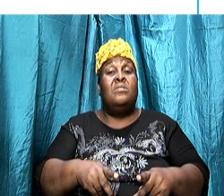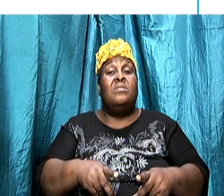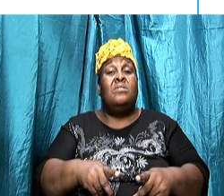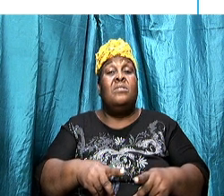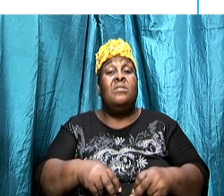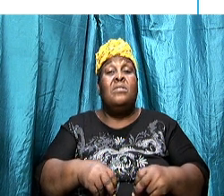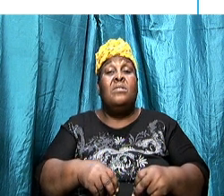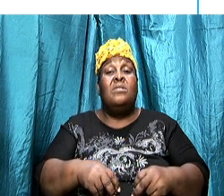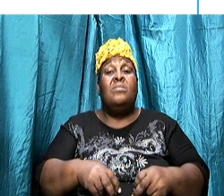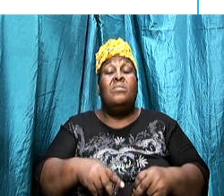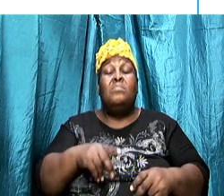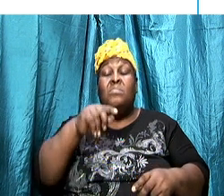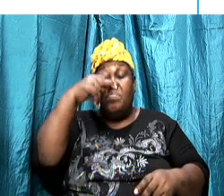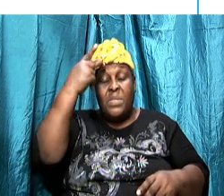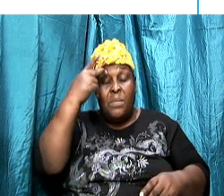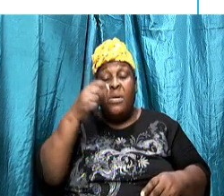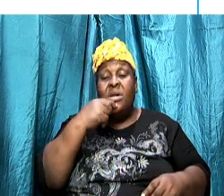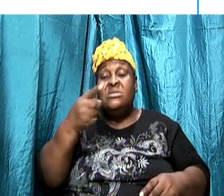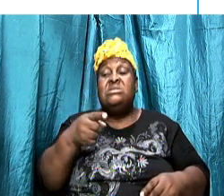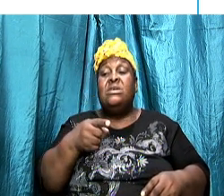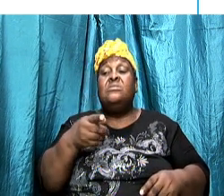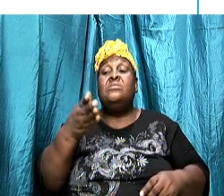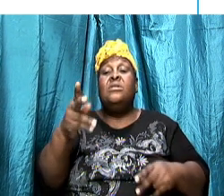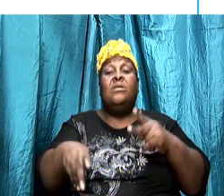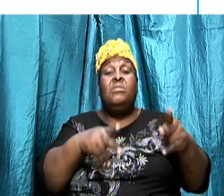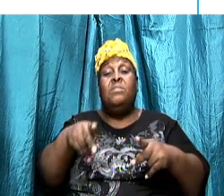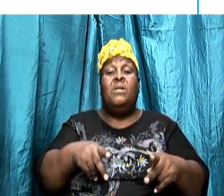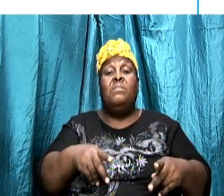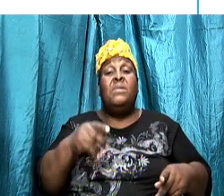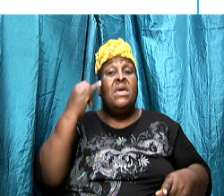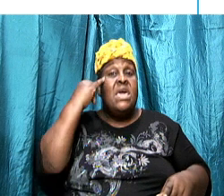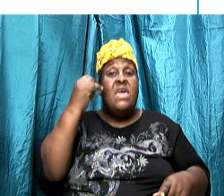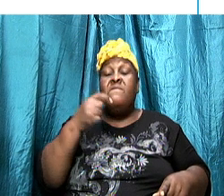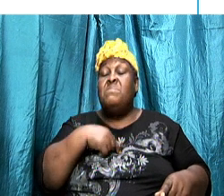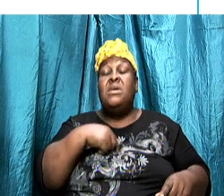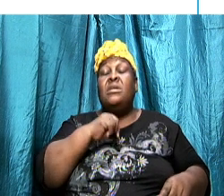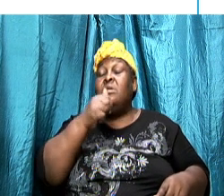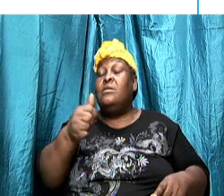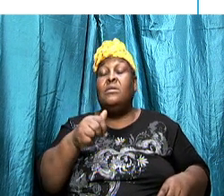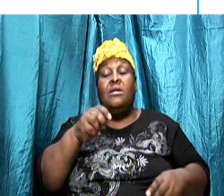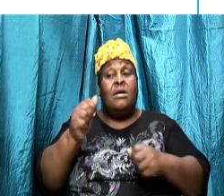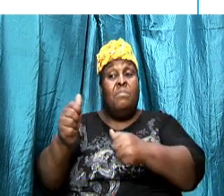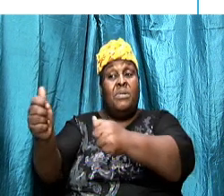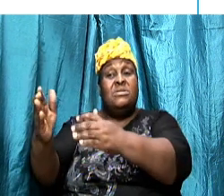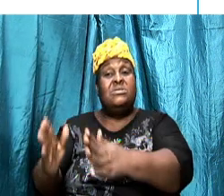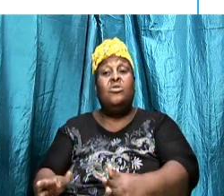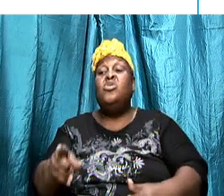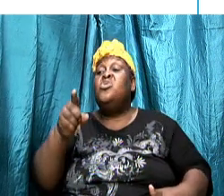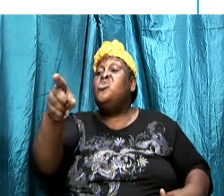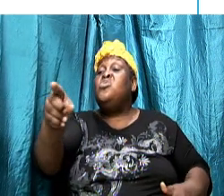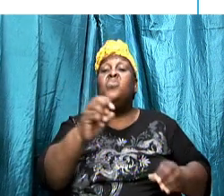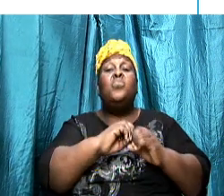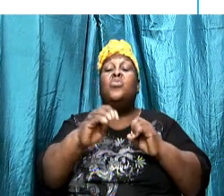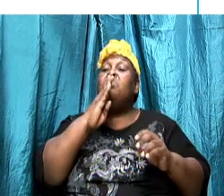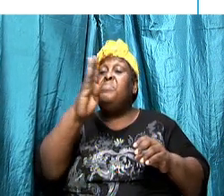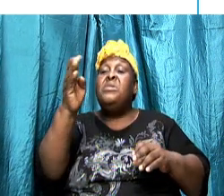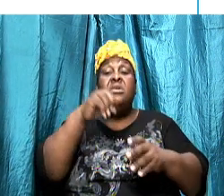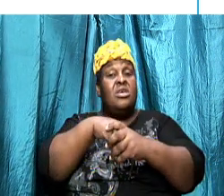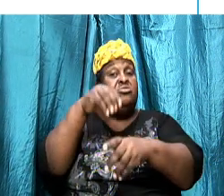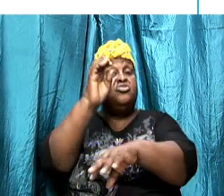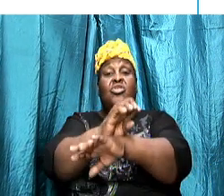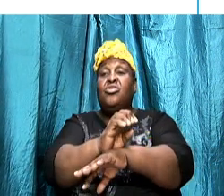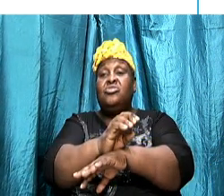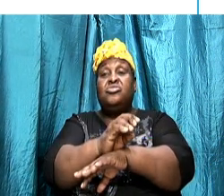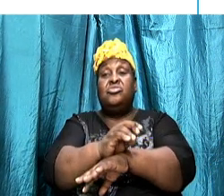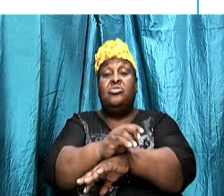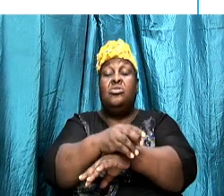you would not have been in the church. So he defended his apostles in a very smart way, as it were. He defended